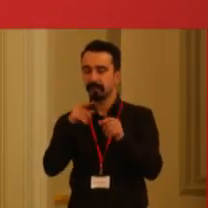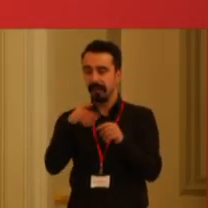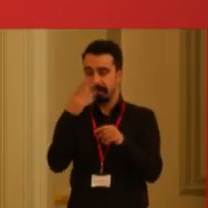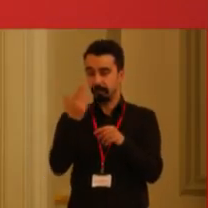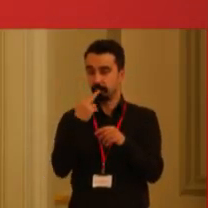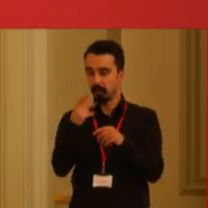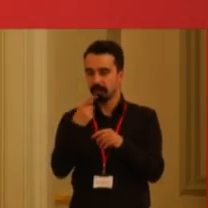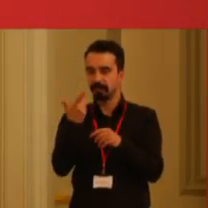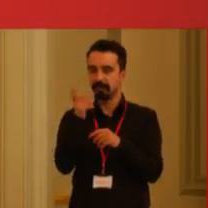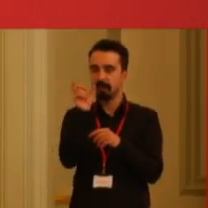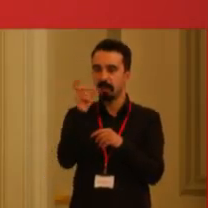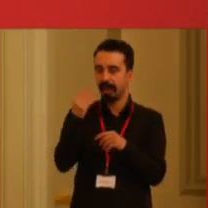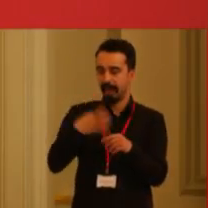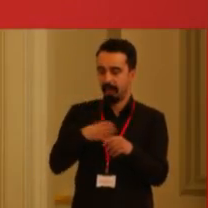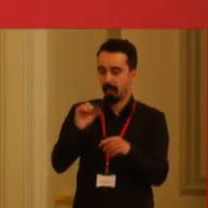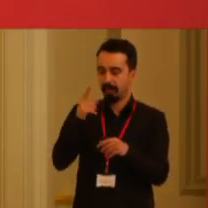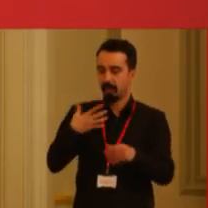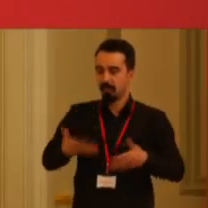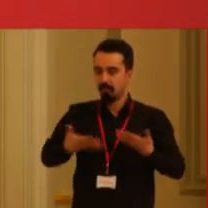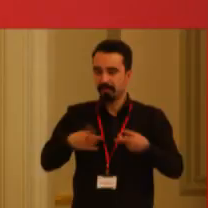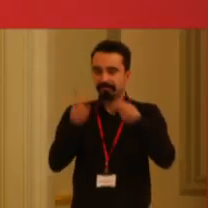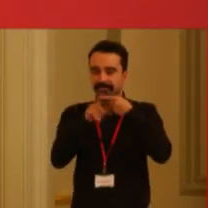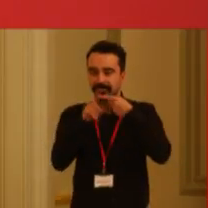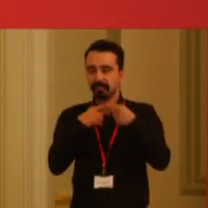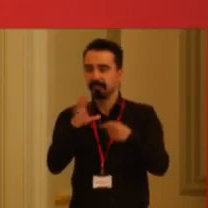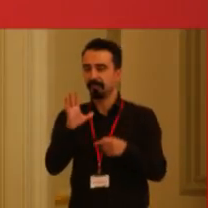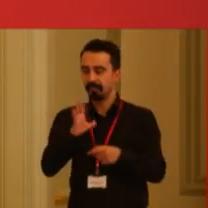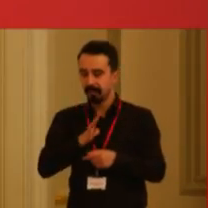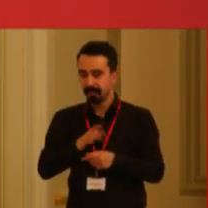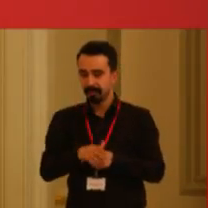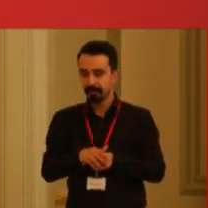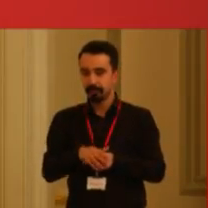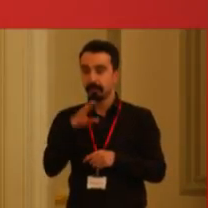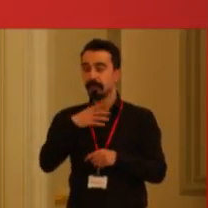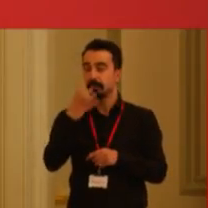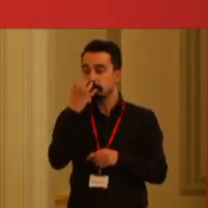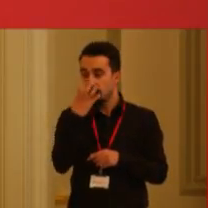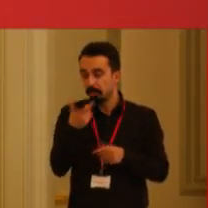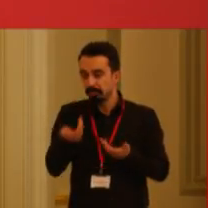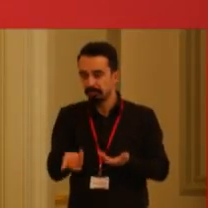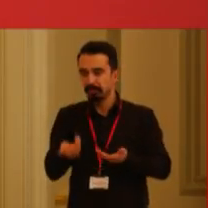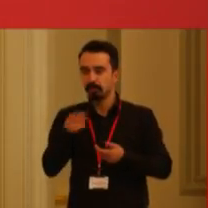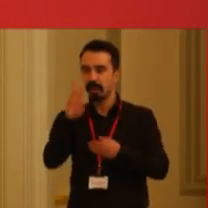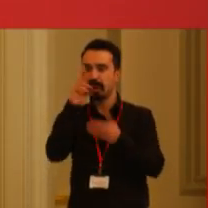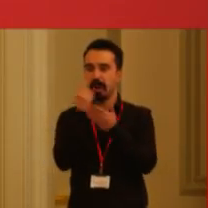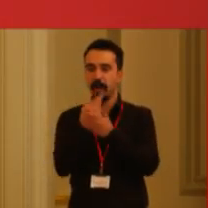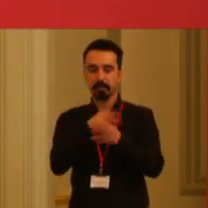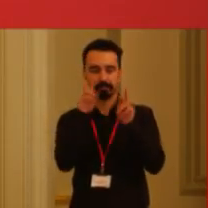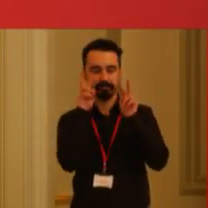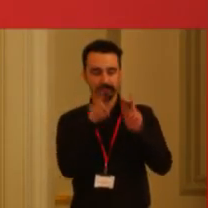Like, nowadays, women articulate things that they couldn't quite dare articulate in the